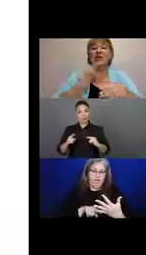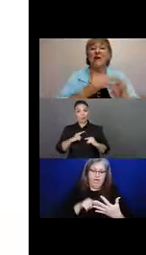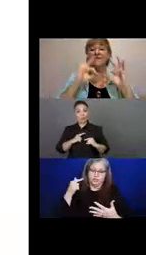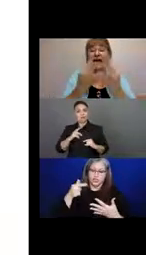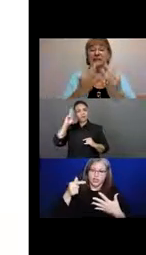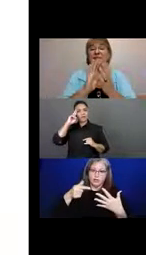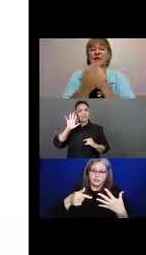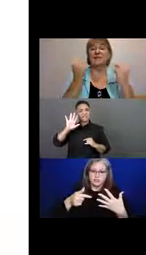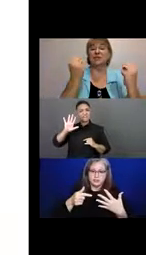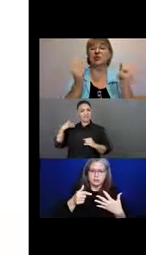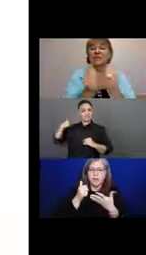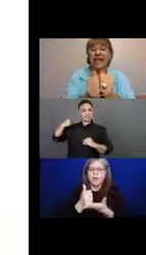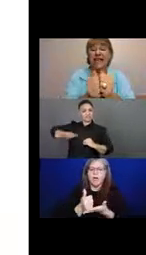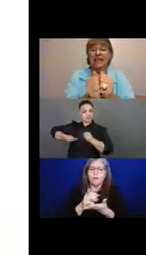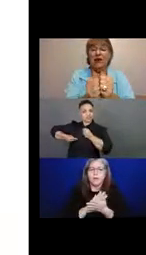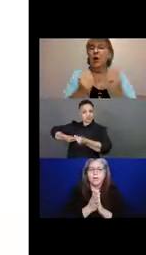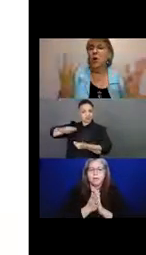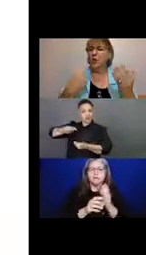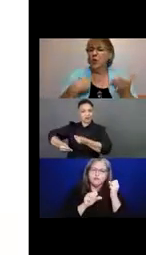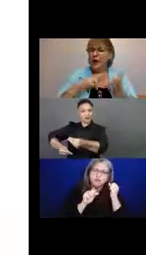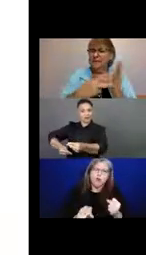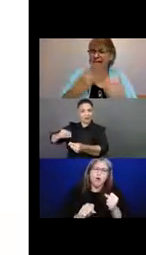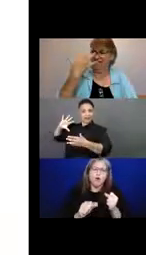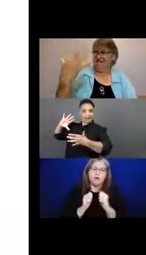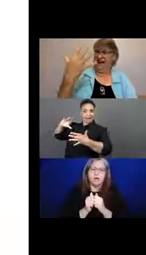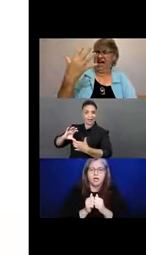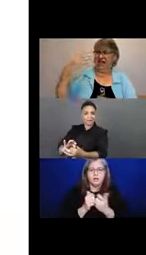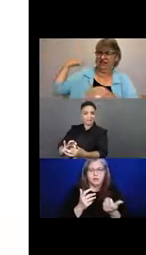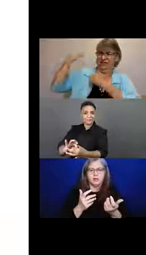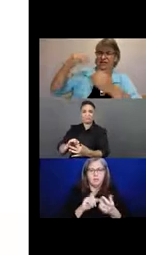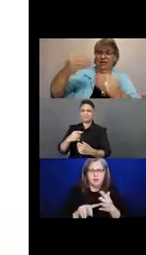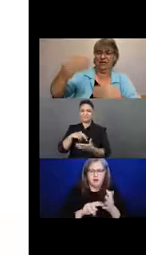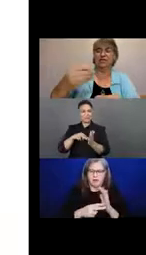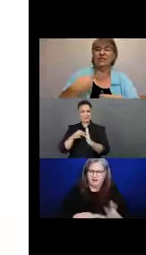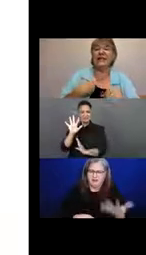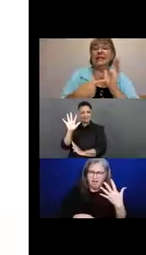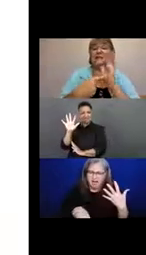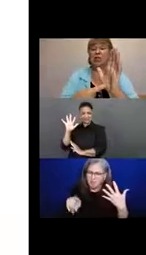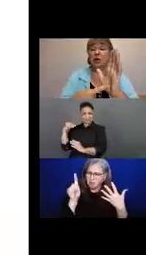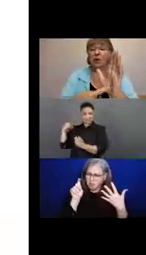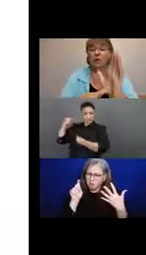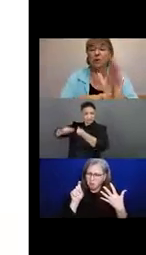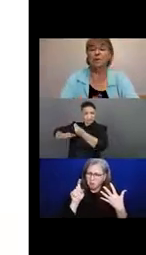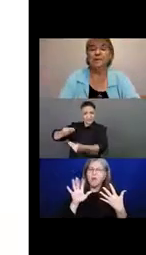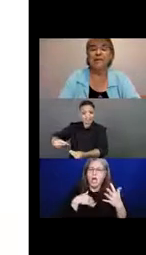5 generations in our families become strong together. What do I mean, 5 generations? Let me